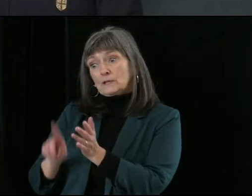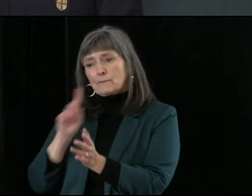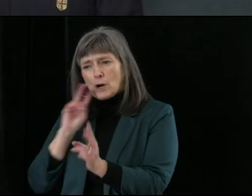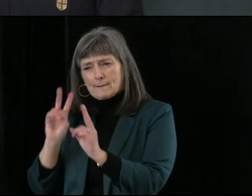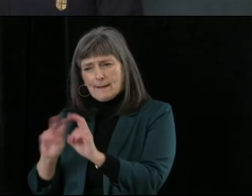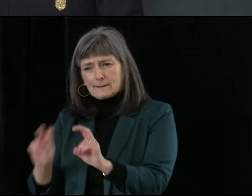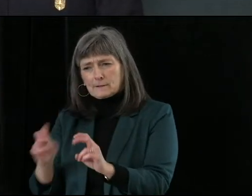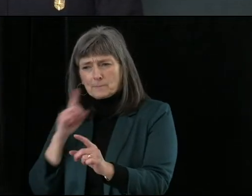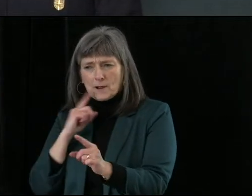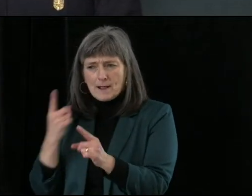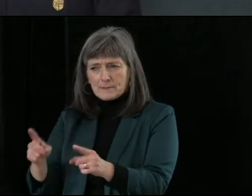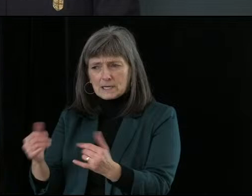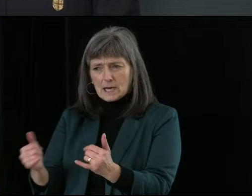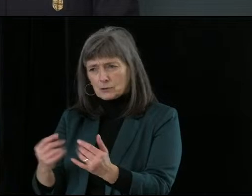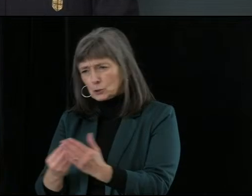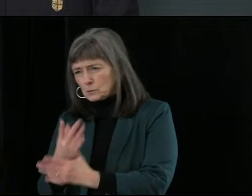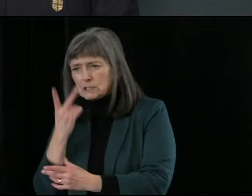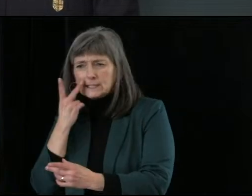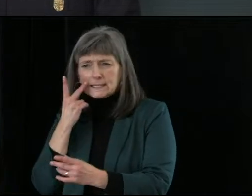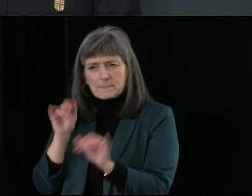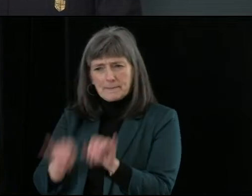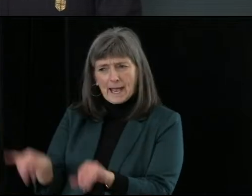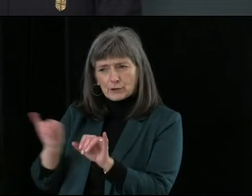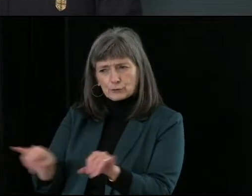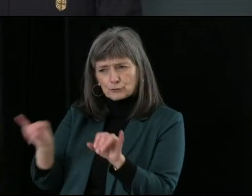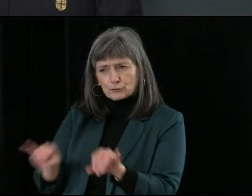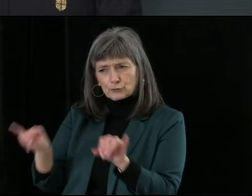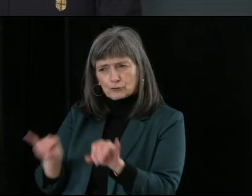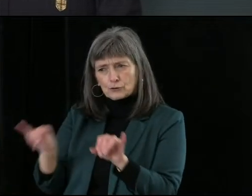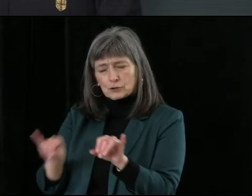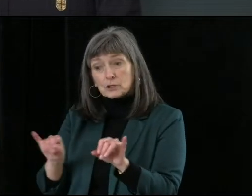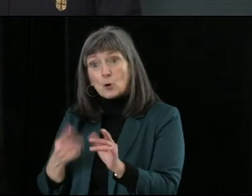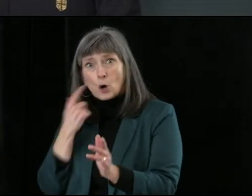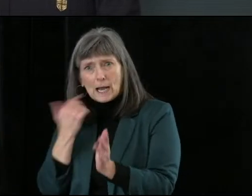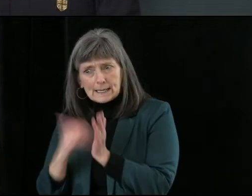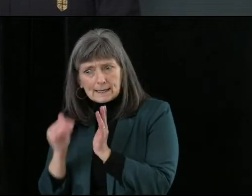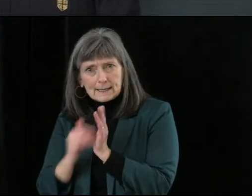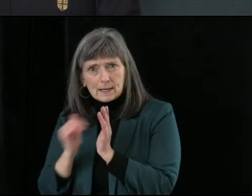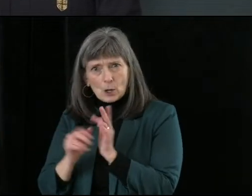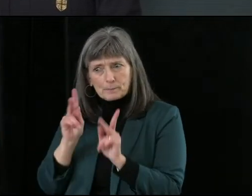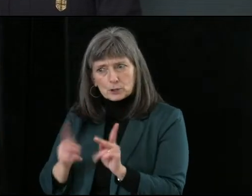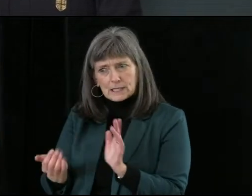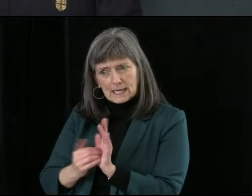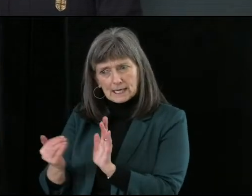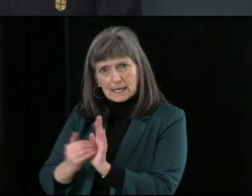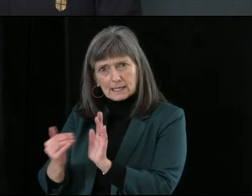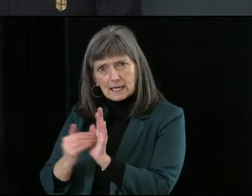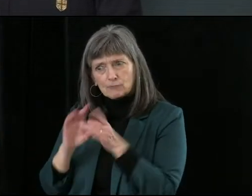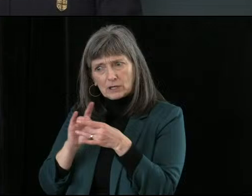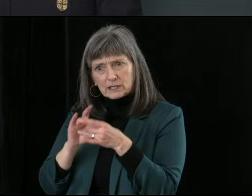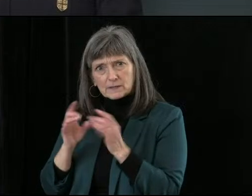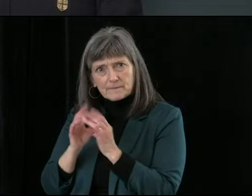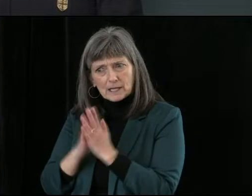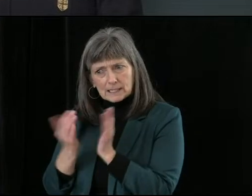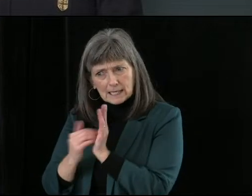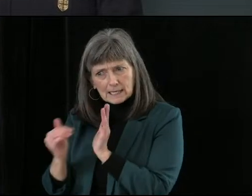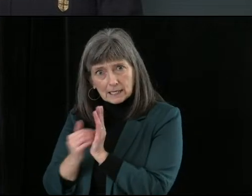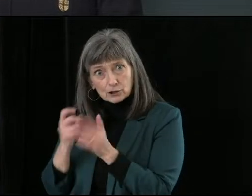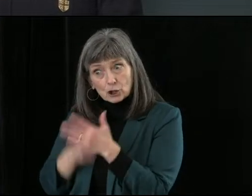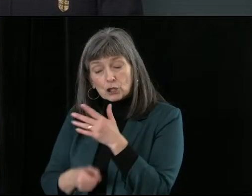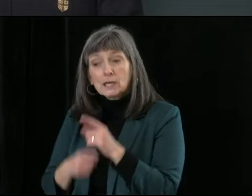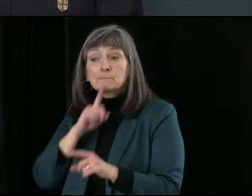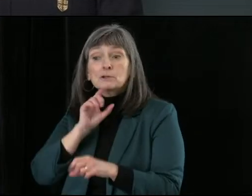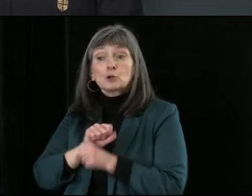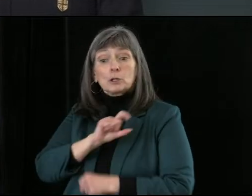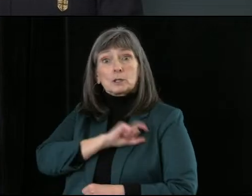to identify emerging crime trends, identify repeated offenders in relationship violence, and ensure that police measures